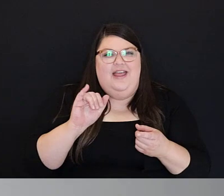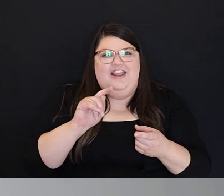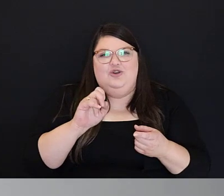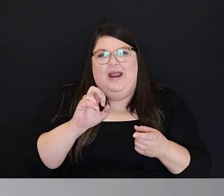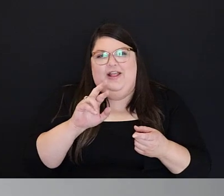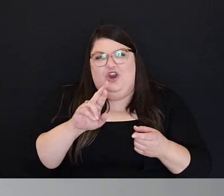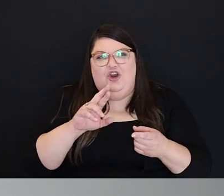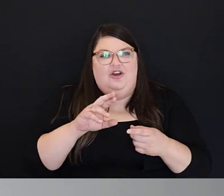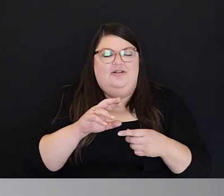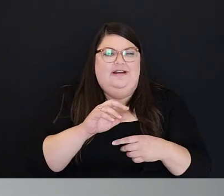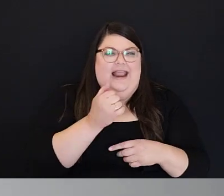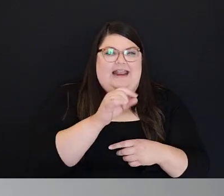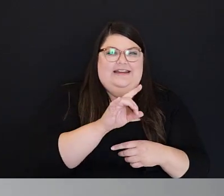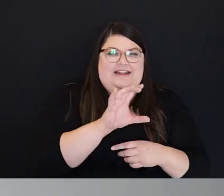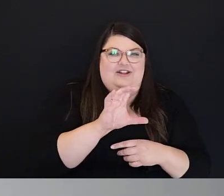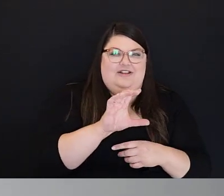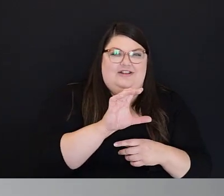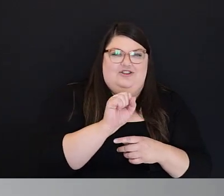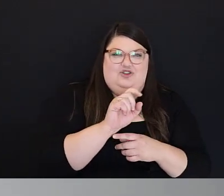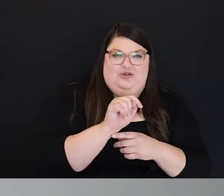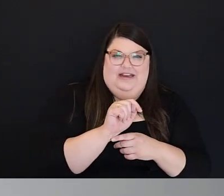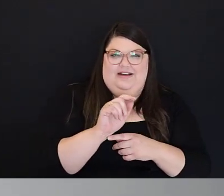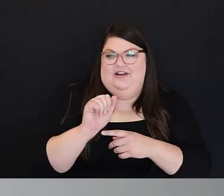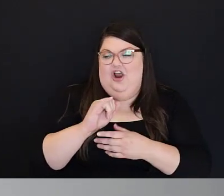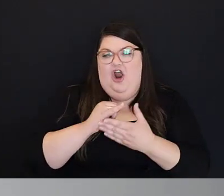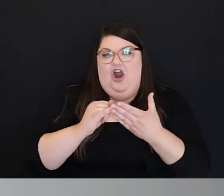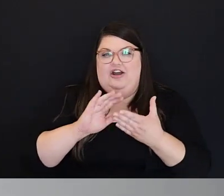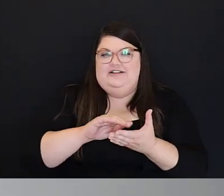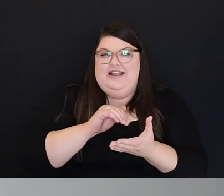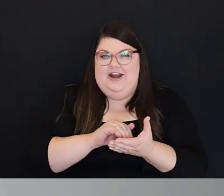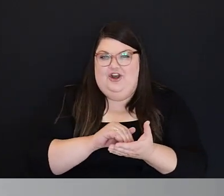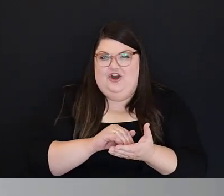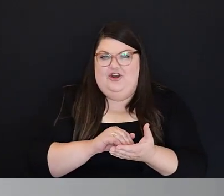18th Street Arts Center. This residency